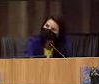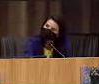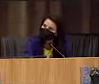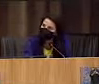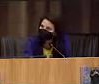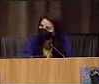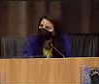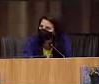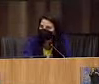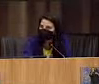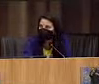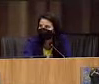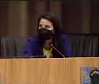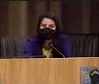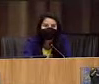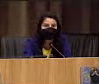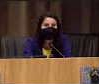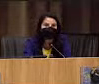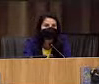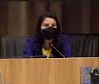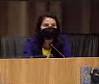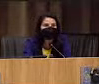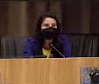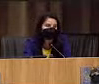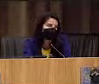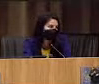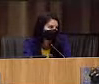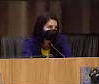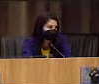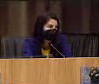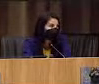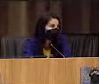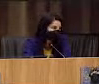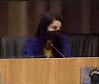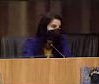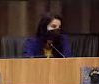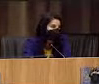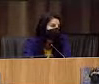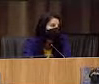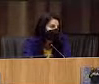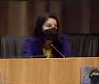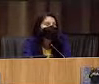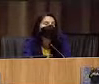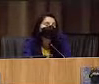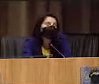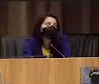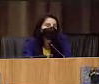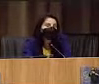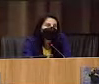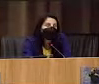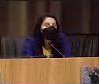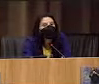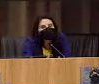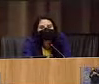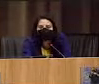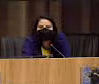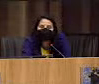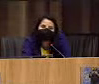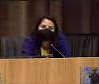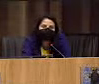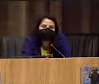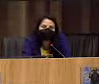field, we had to find out what happened after COVID, because we have to identify, for example, if the